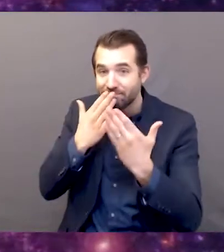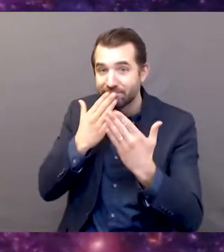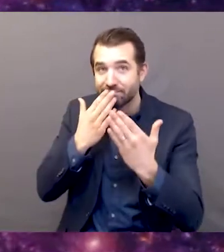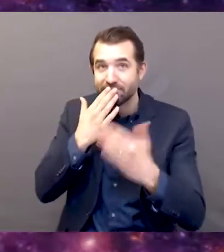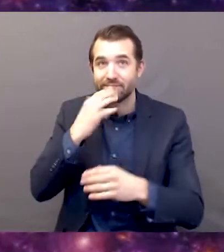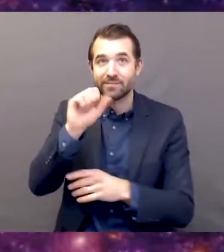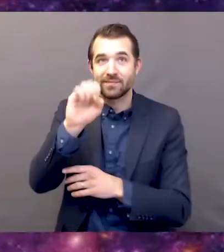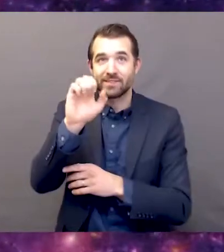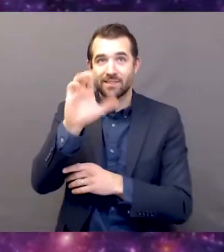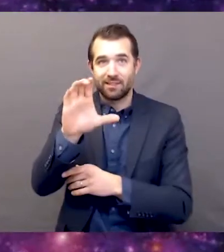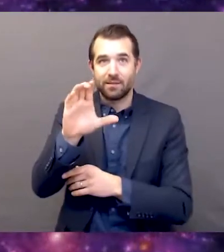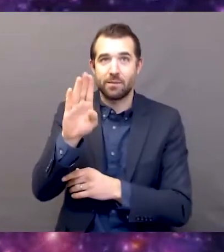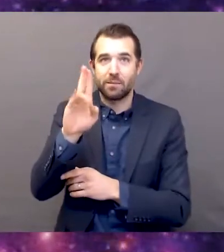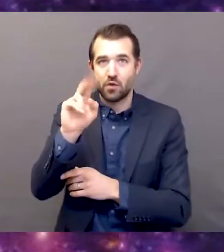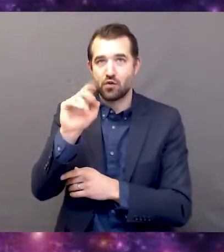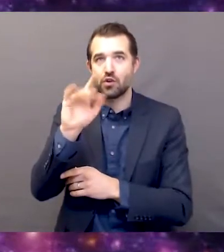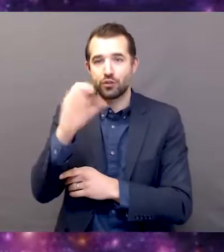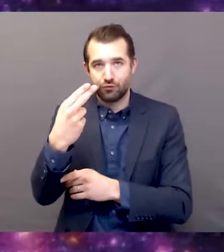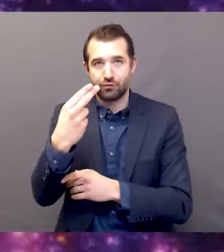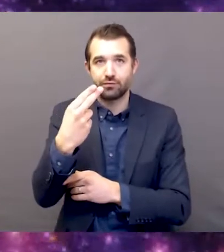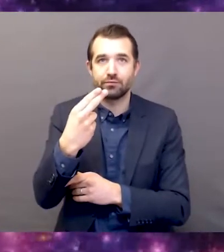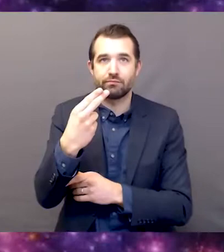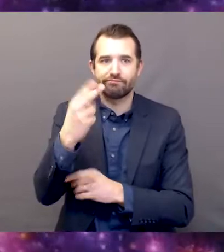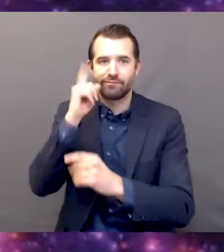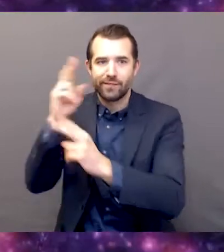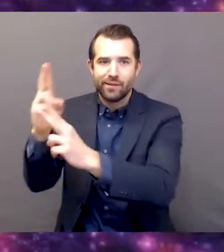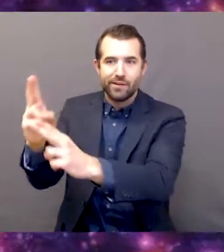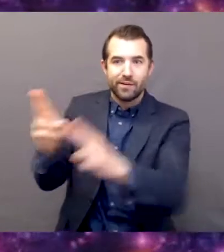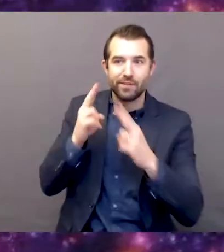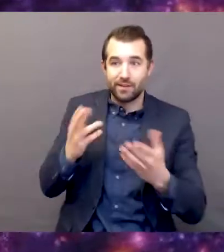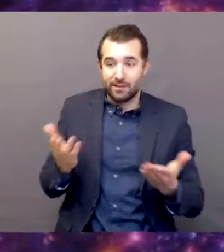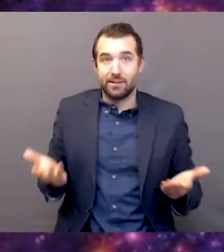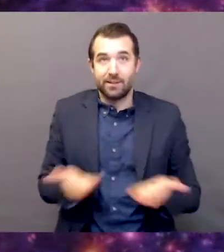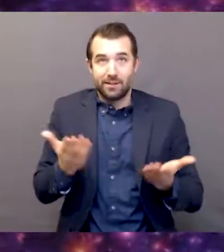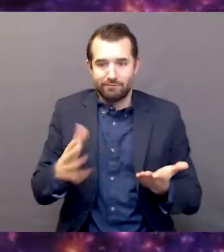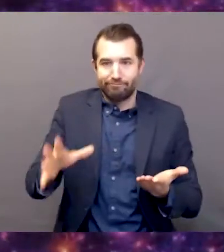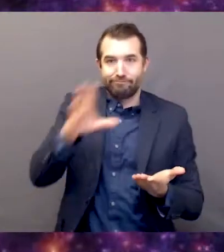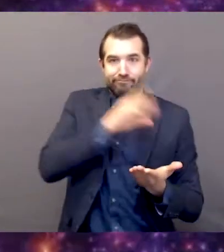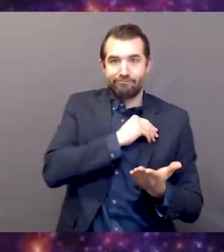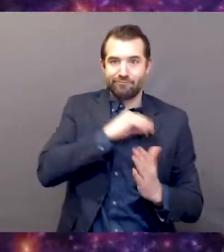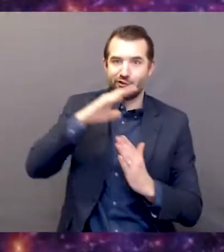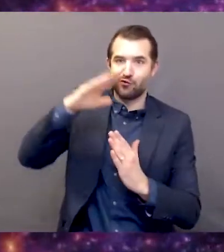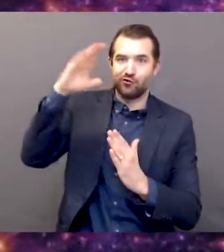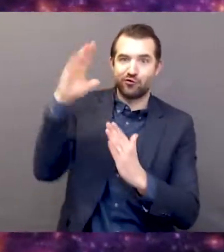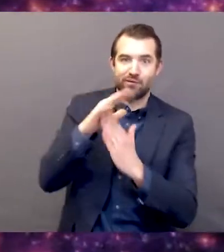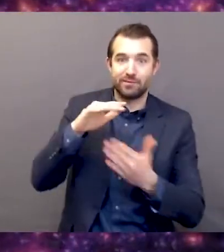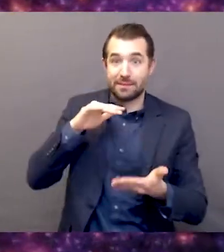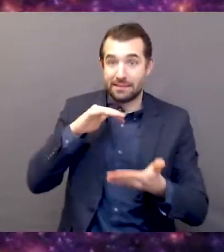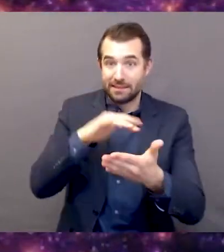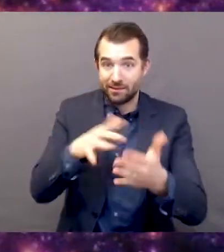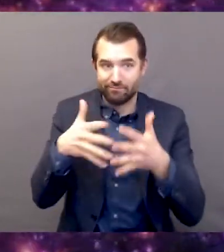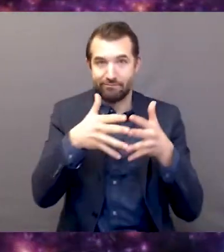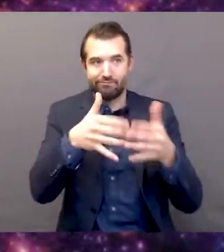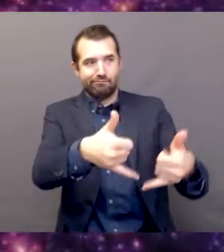Secretary Bunch. This is truly an honor and a pleasure to be able to join you today to accept the Smithsonian Distinguished Scholar Award.